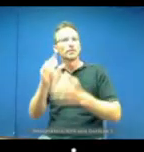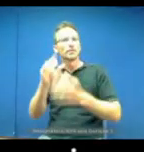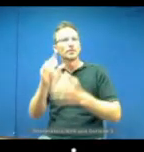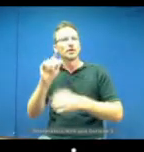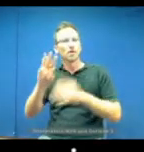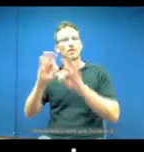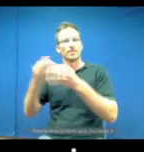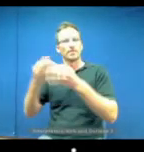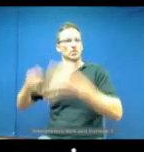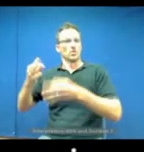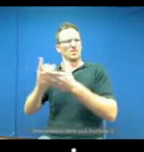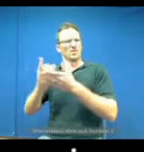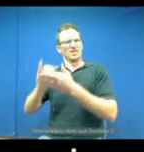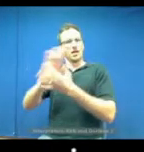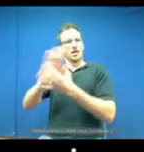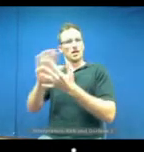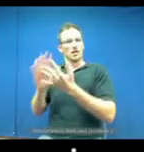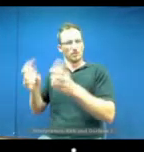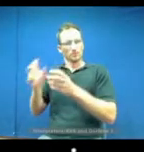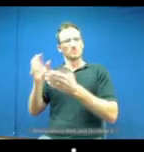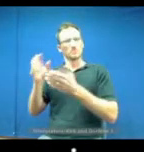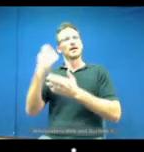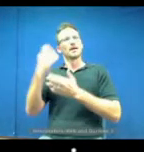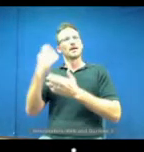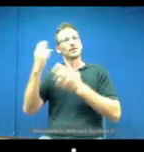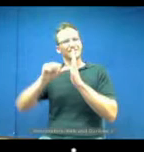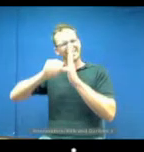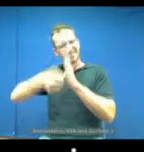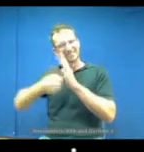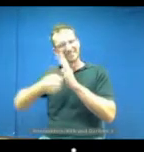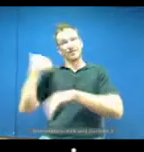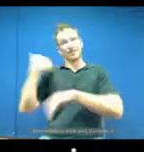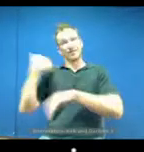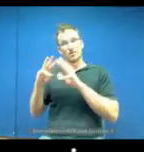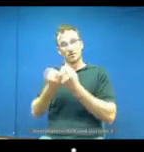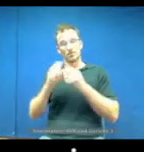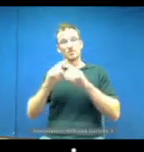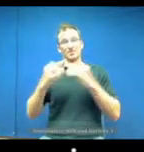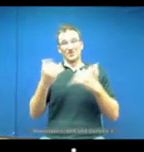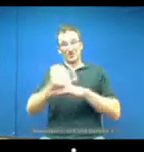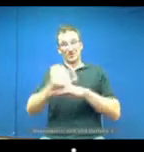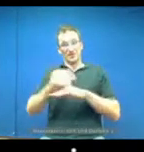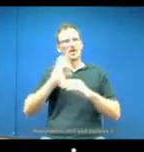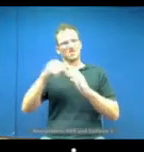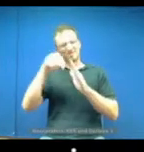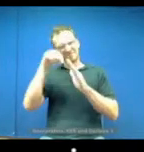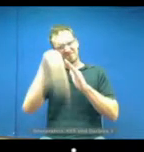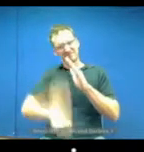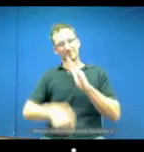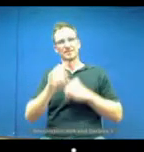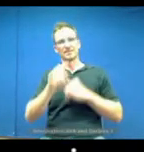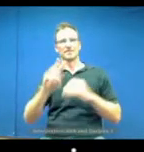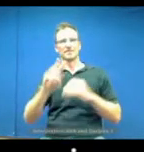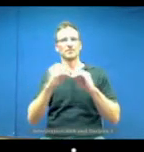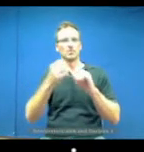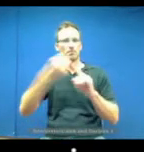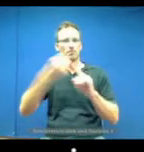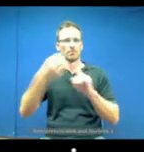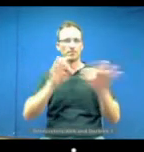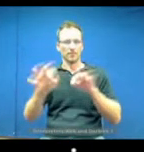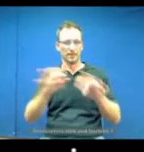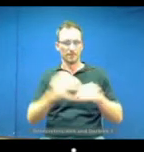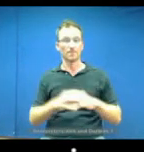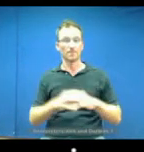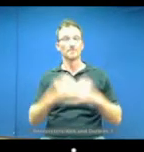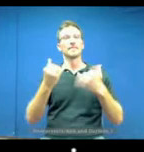more carefully tonight. I'm going on to the second slide entitled Domestic Violence. I'm going to try